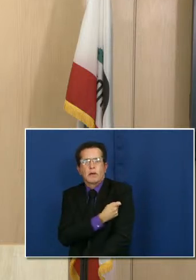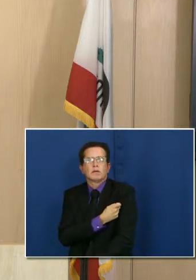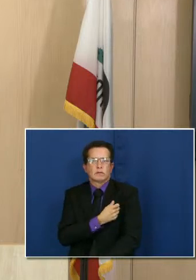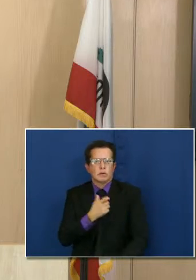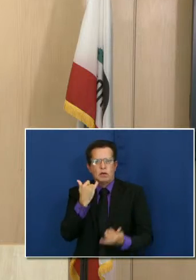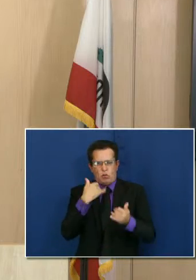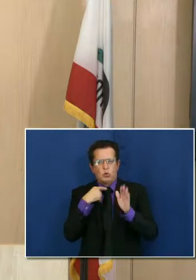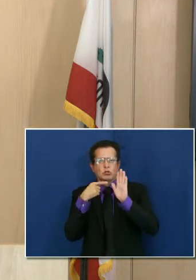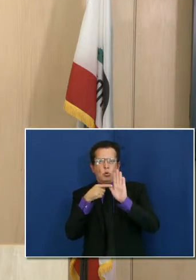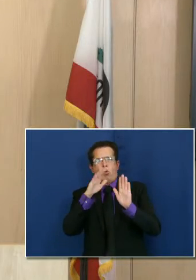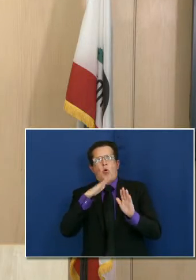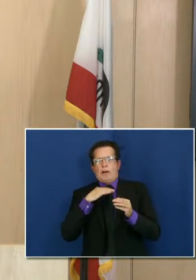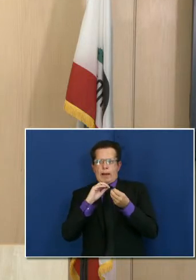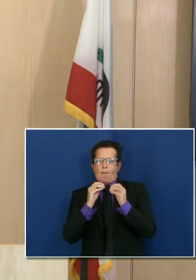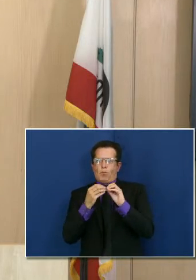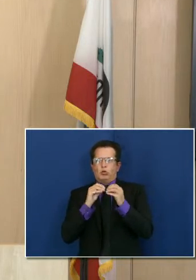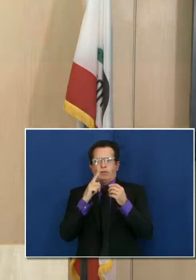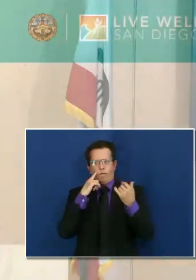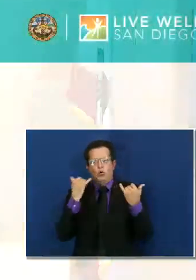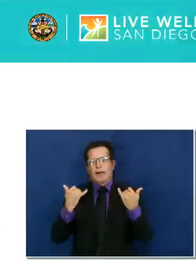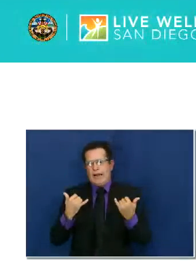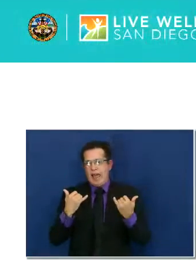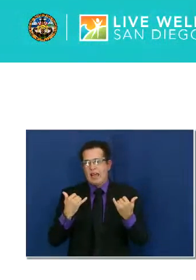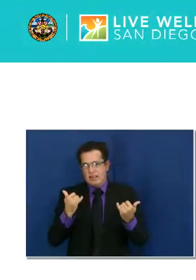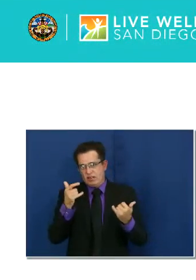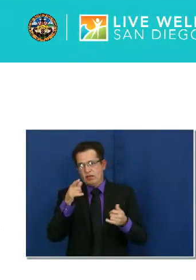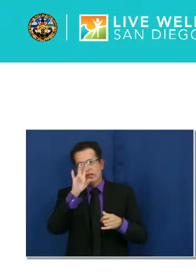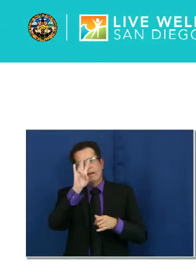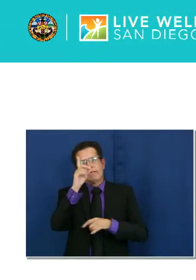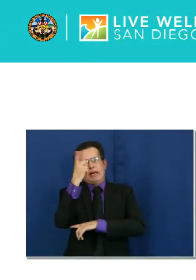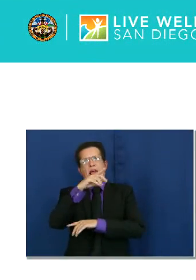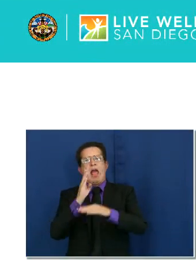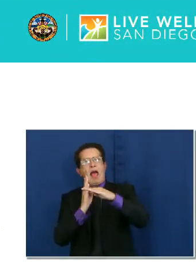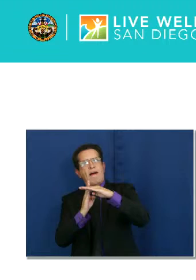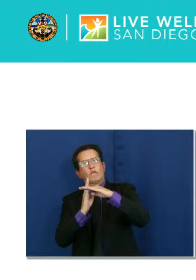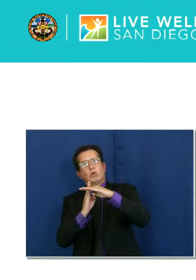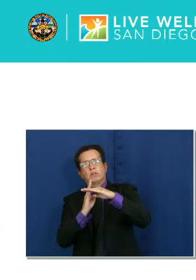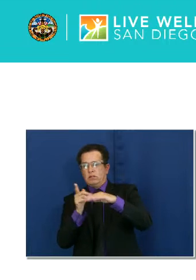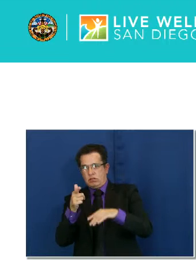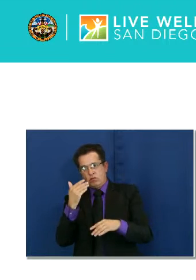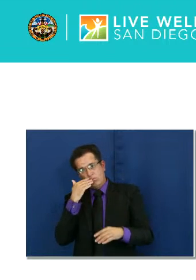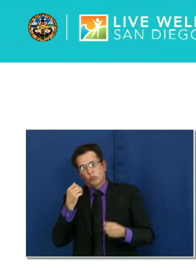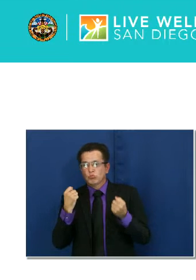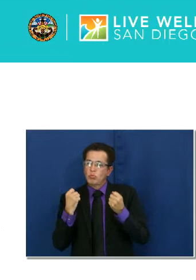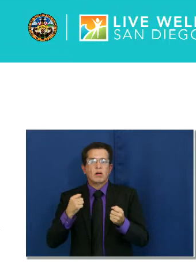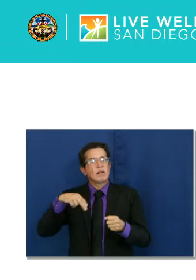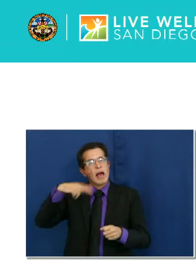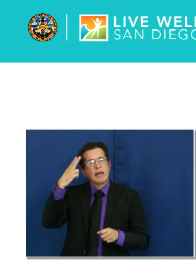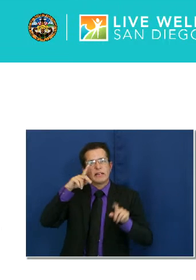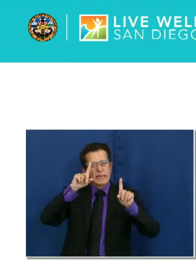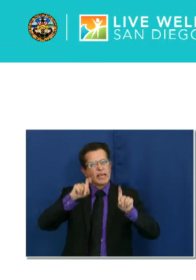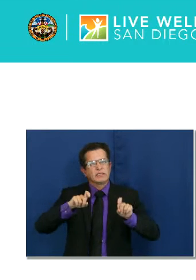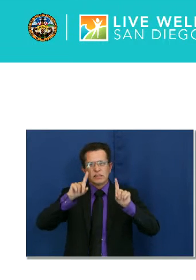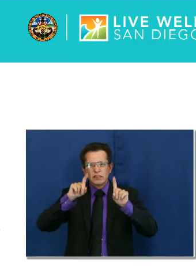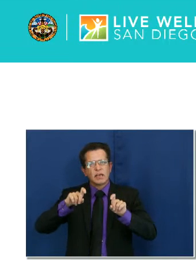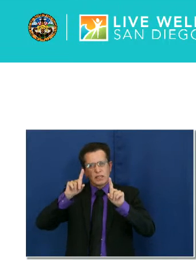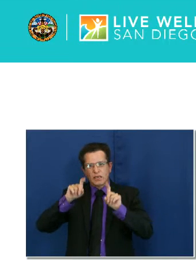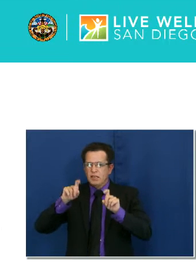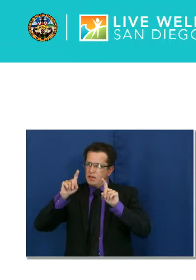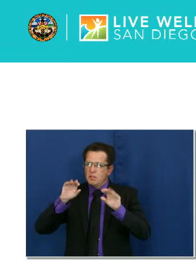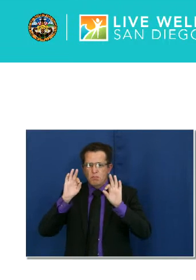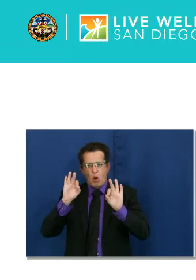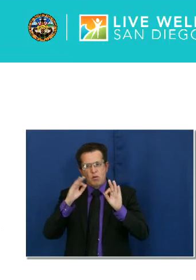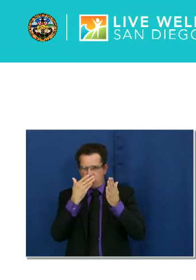for today. You can see there our 7-day average of testing remains incredibly strong. This is a great testament to our partners, our